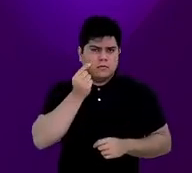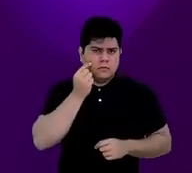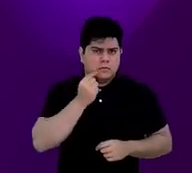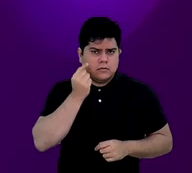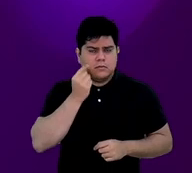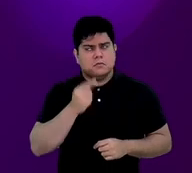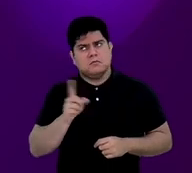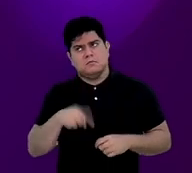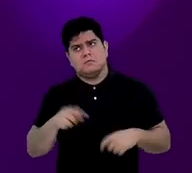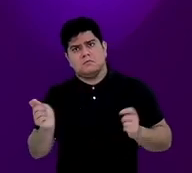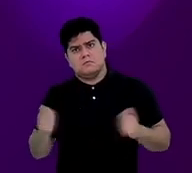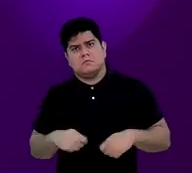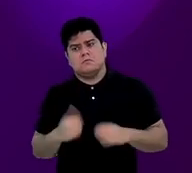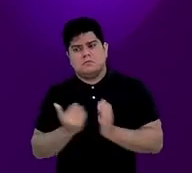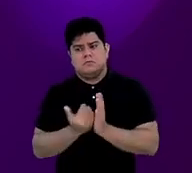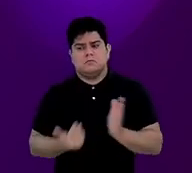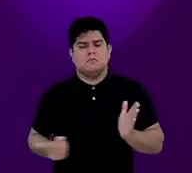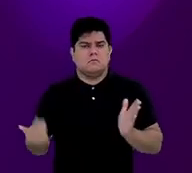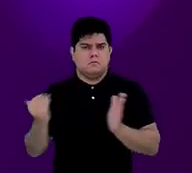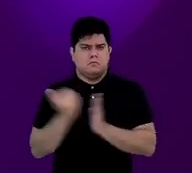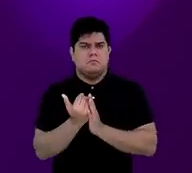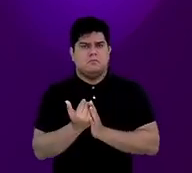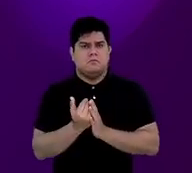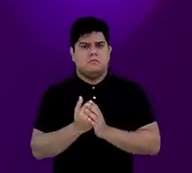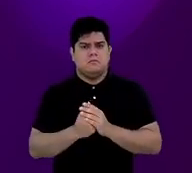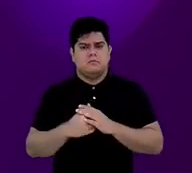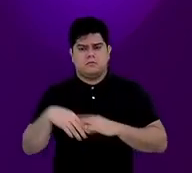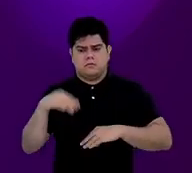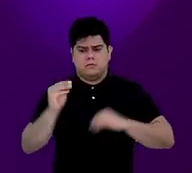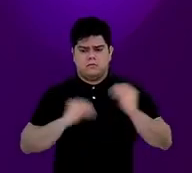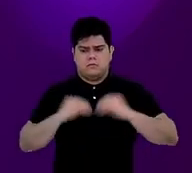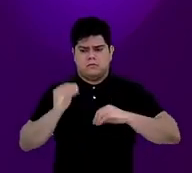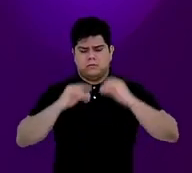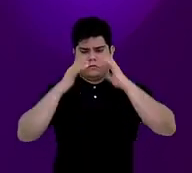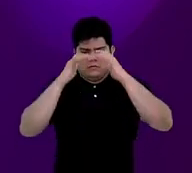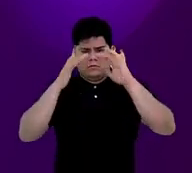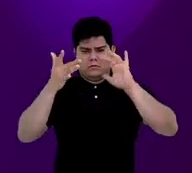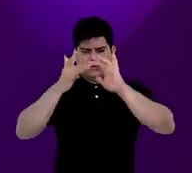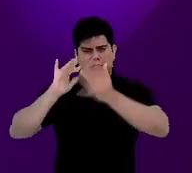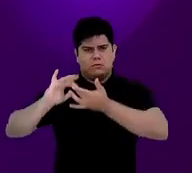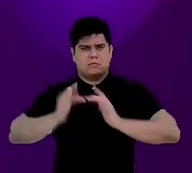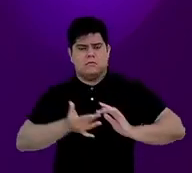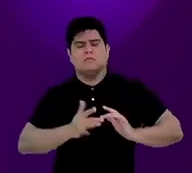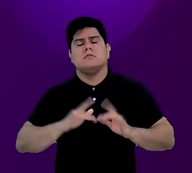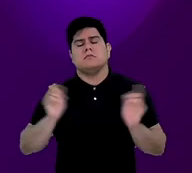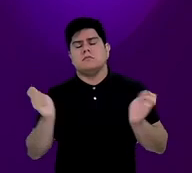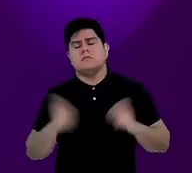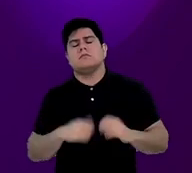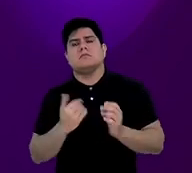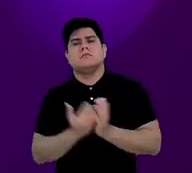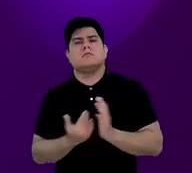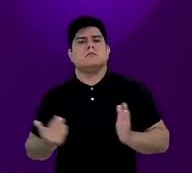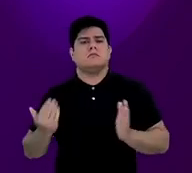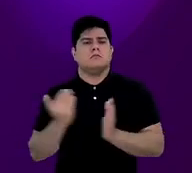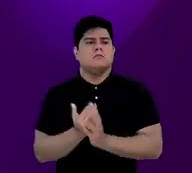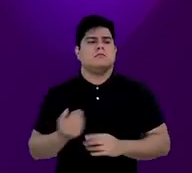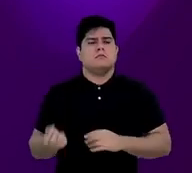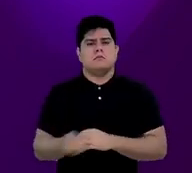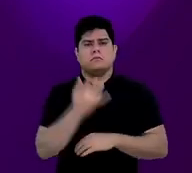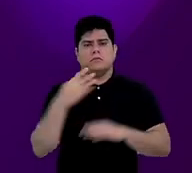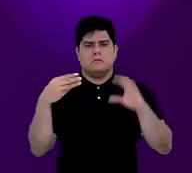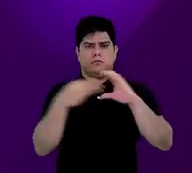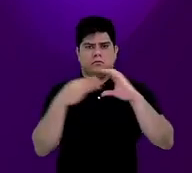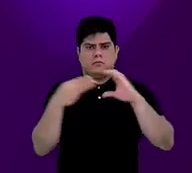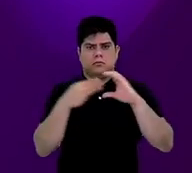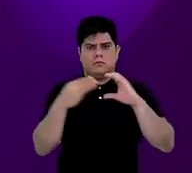synaptic plasticity. You could increase neuroprogenitor cells. All of these are critically important